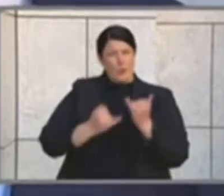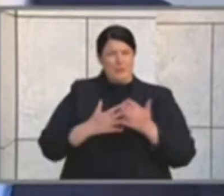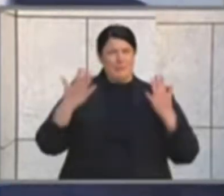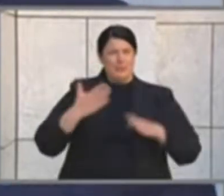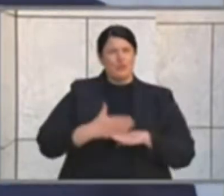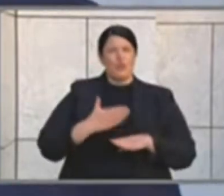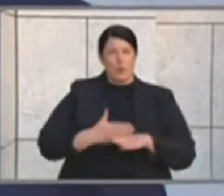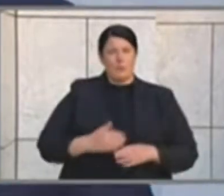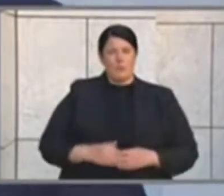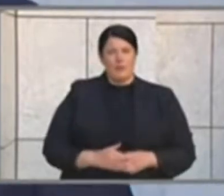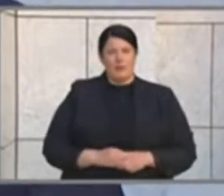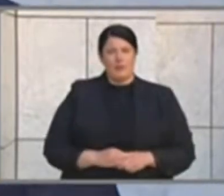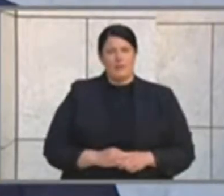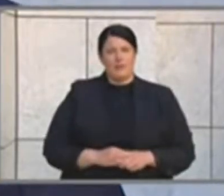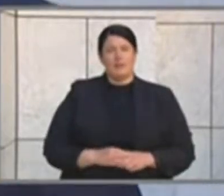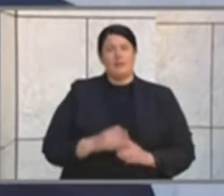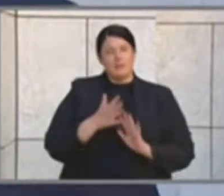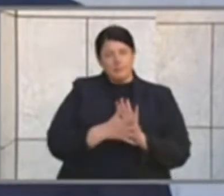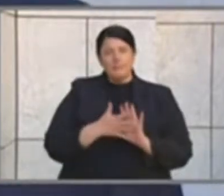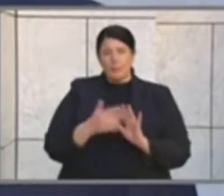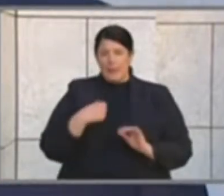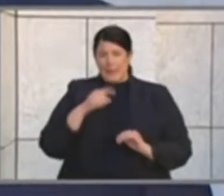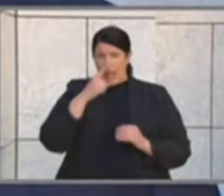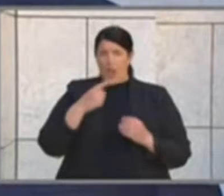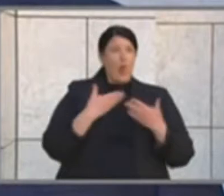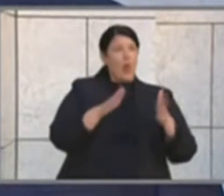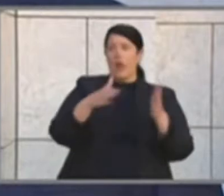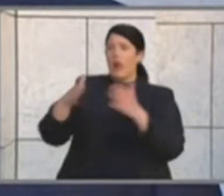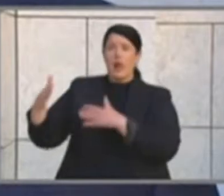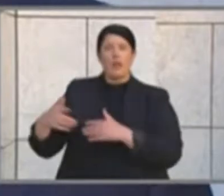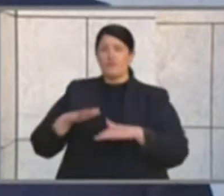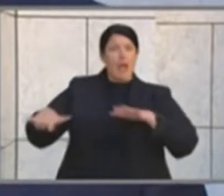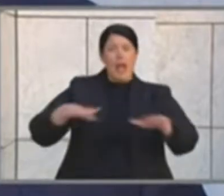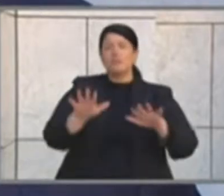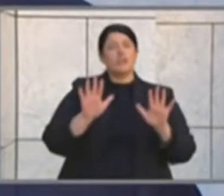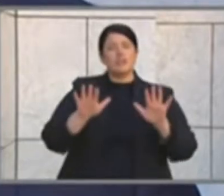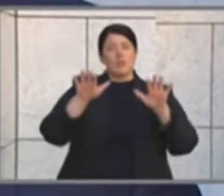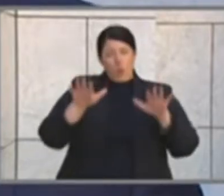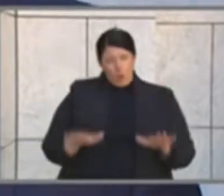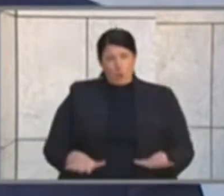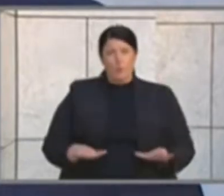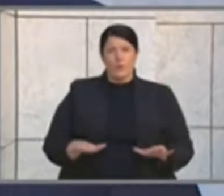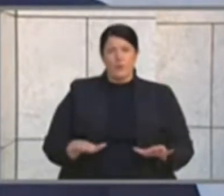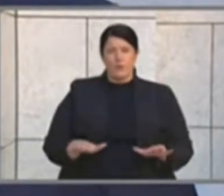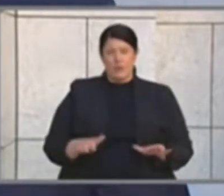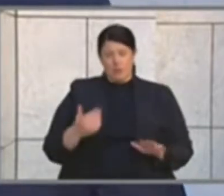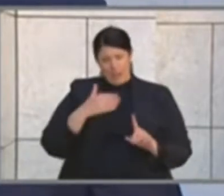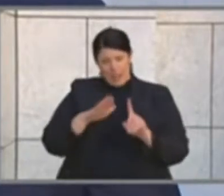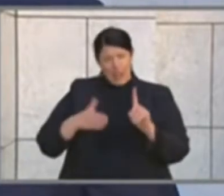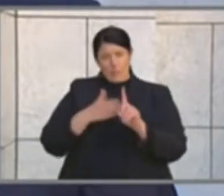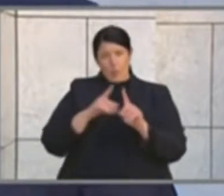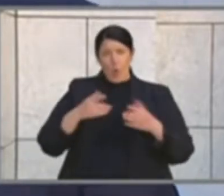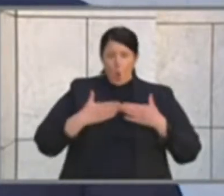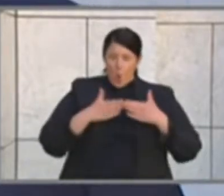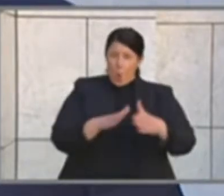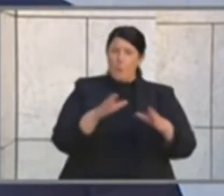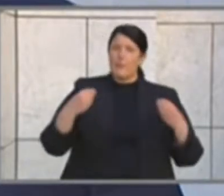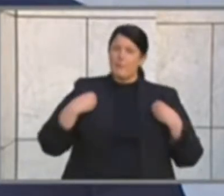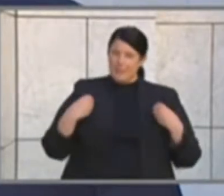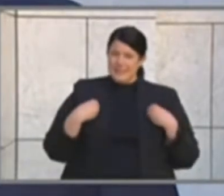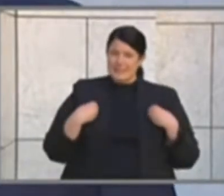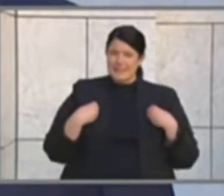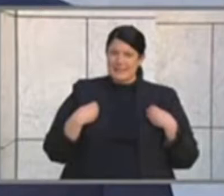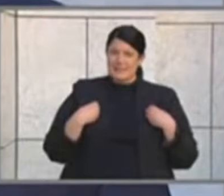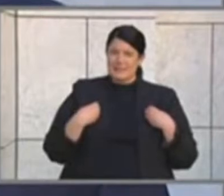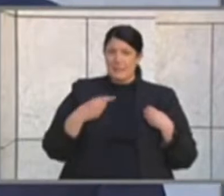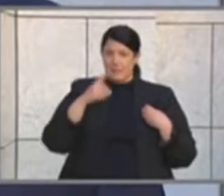way. And that's why we can't get too far ahead of ourselves here. The task we have now is to reopen these businesses, to get